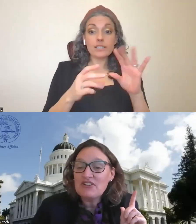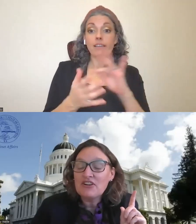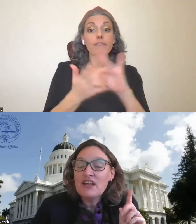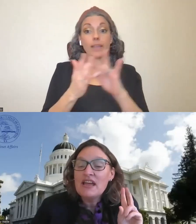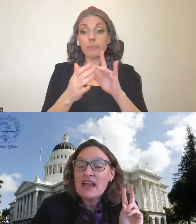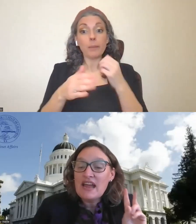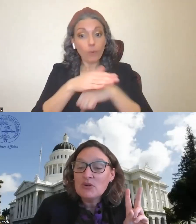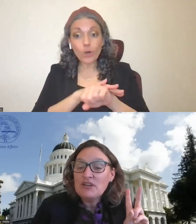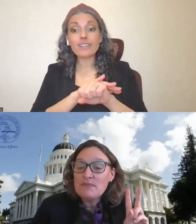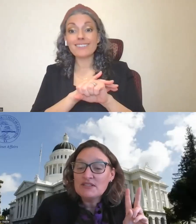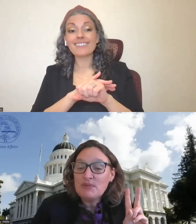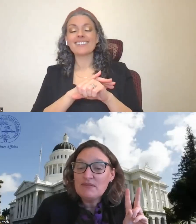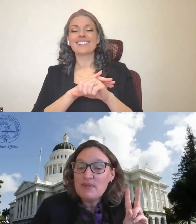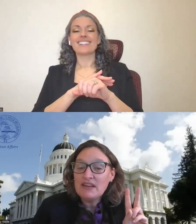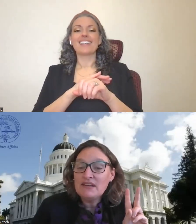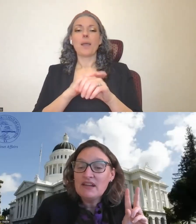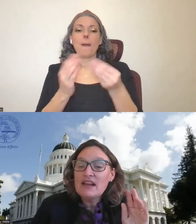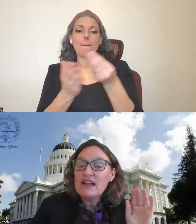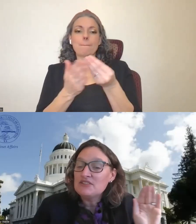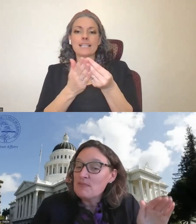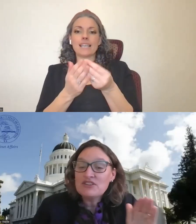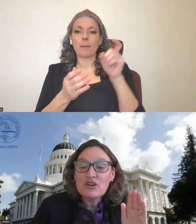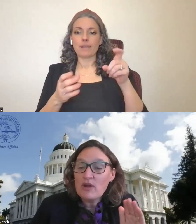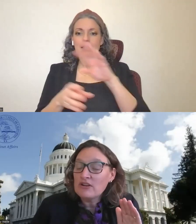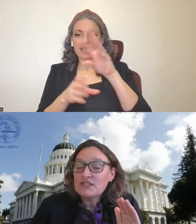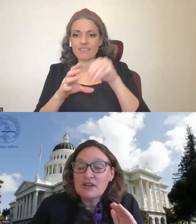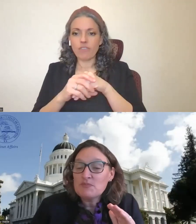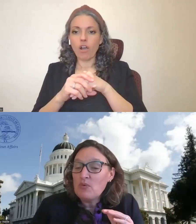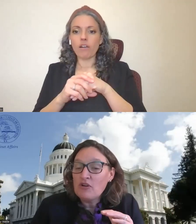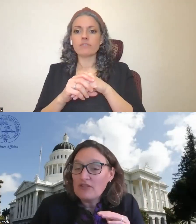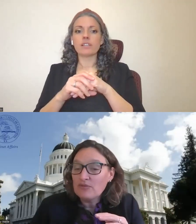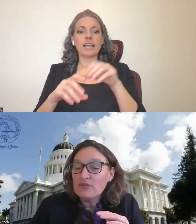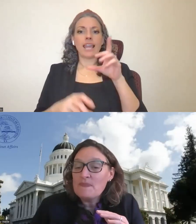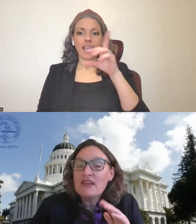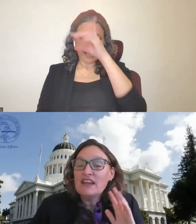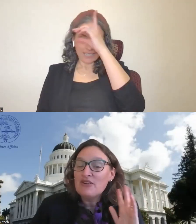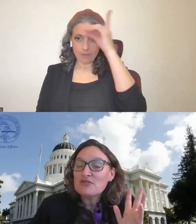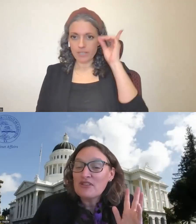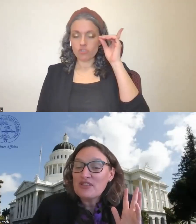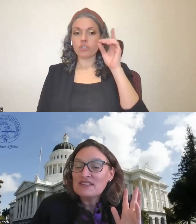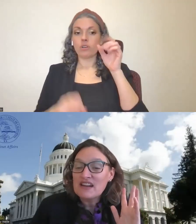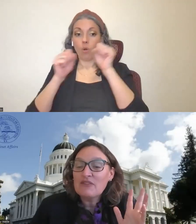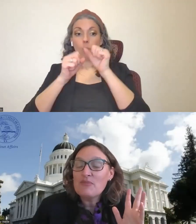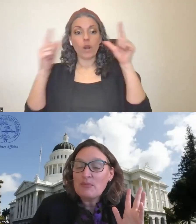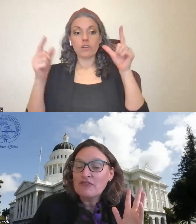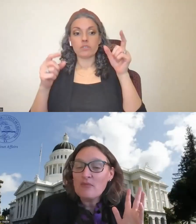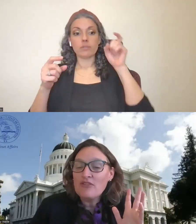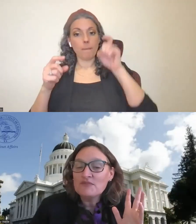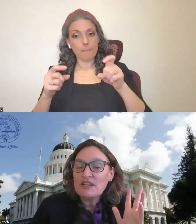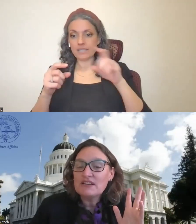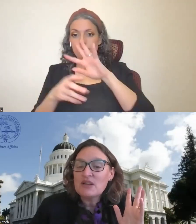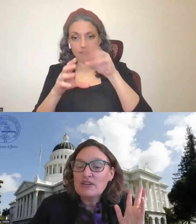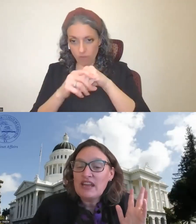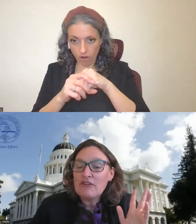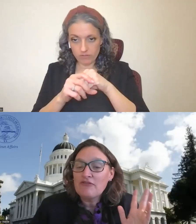the center. Equity must be embedded, and dementia awareness must be woven through. And those are the things that I remember from all